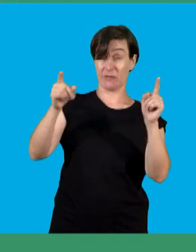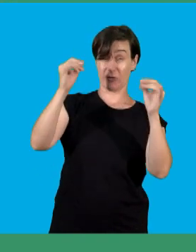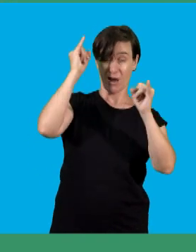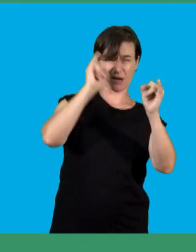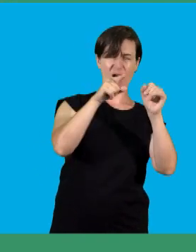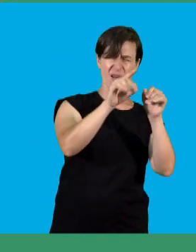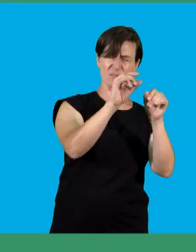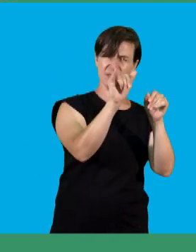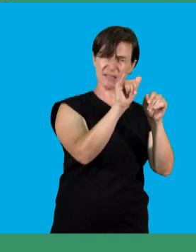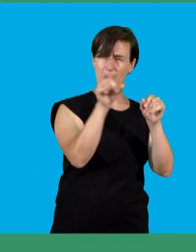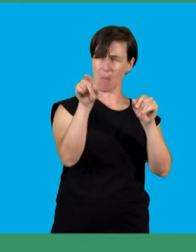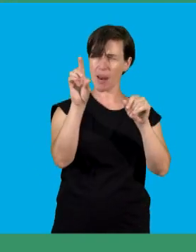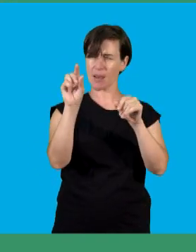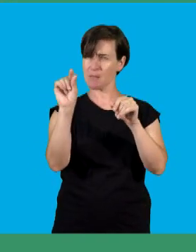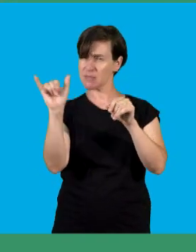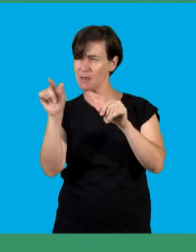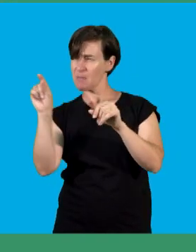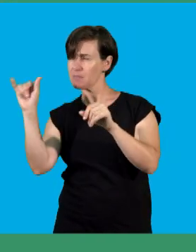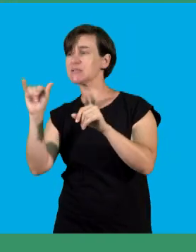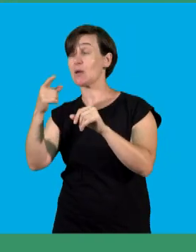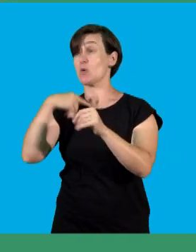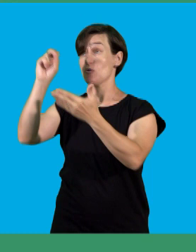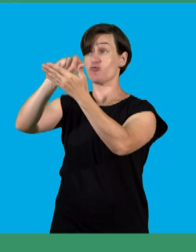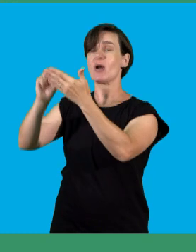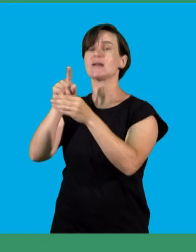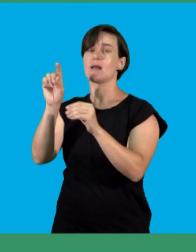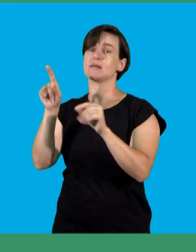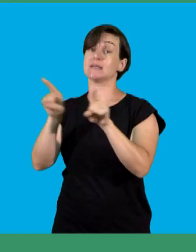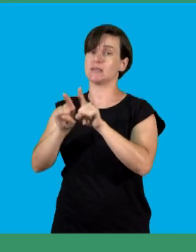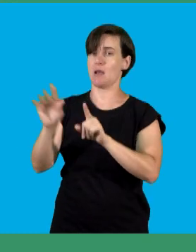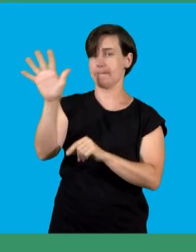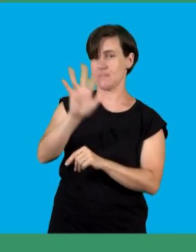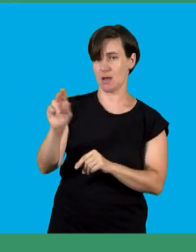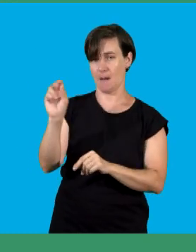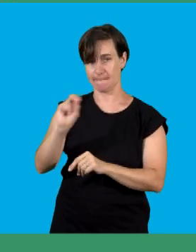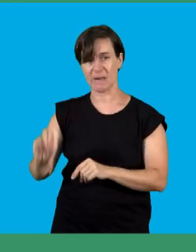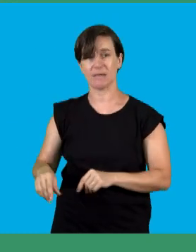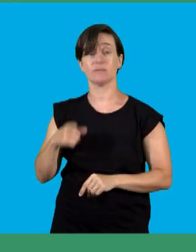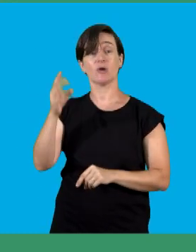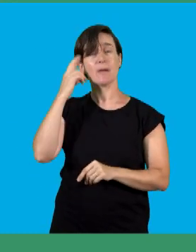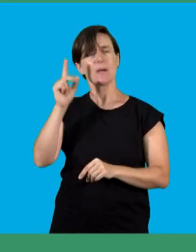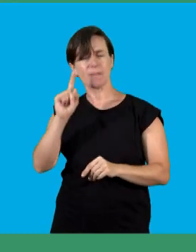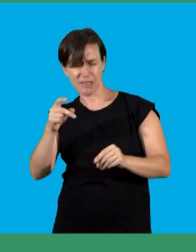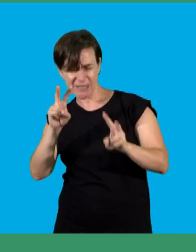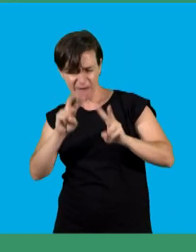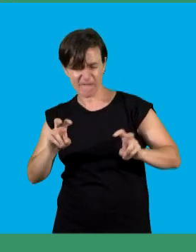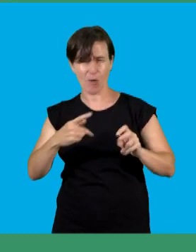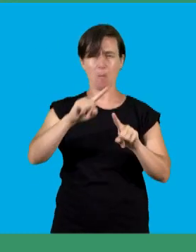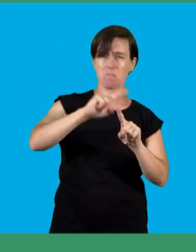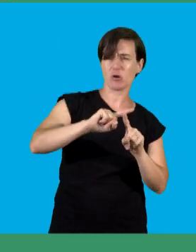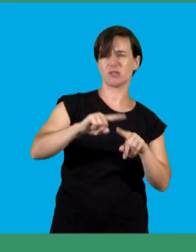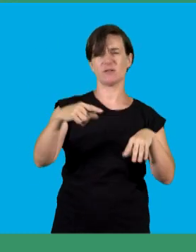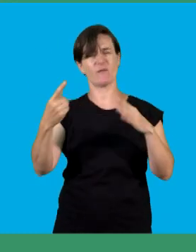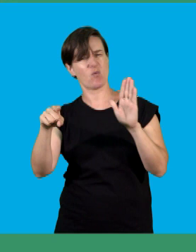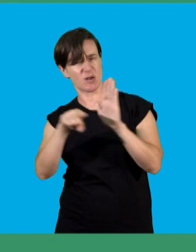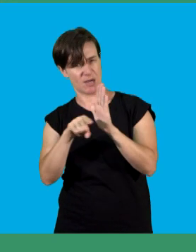group evaluates. Don't forget, when you're evaluating, we are looking at the advantages and the disadvantages, the positives and the negatives. So